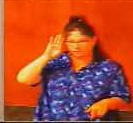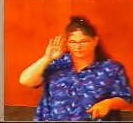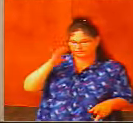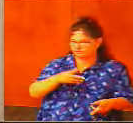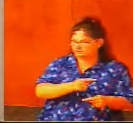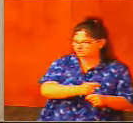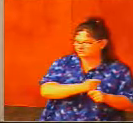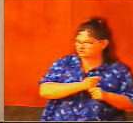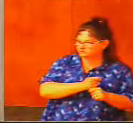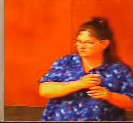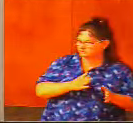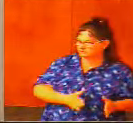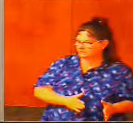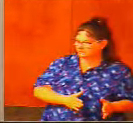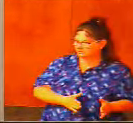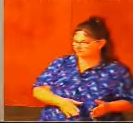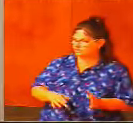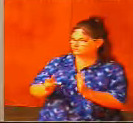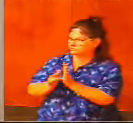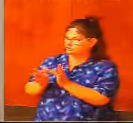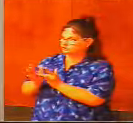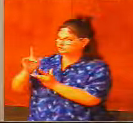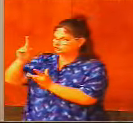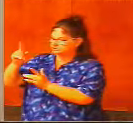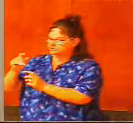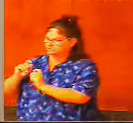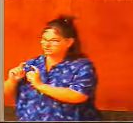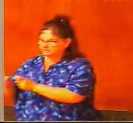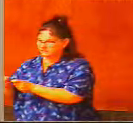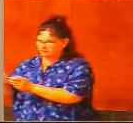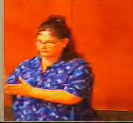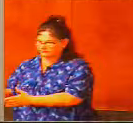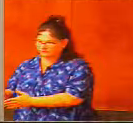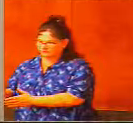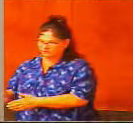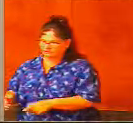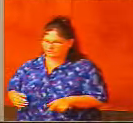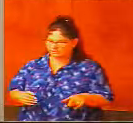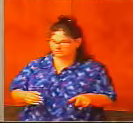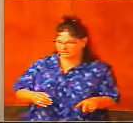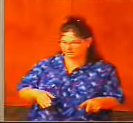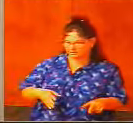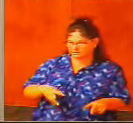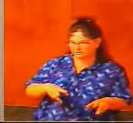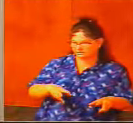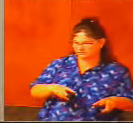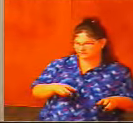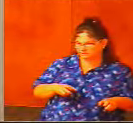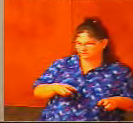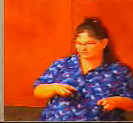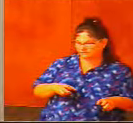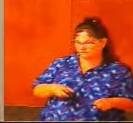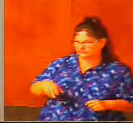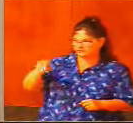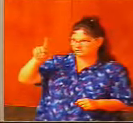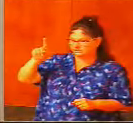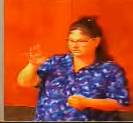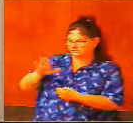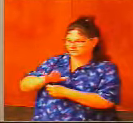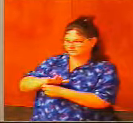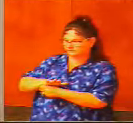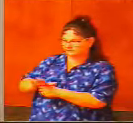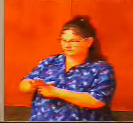taker, Jesus was a giver. Barabbas was selfish, Jesus was